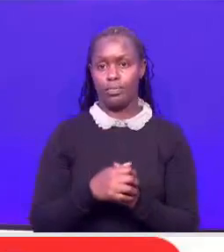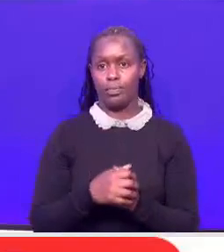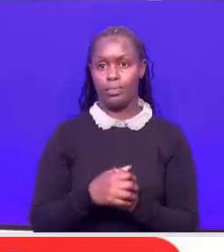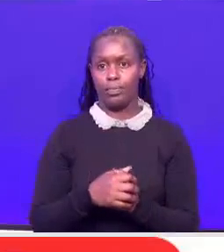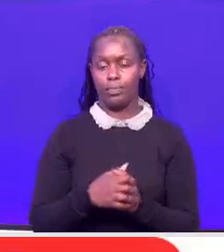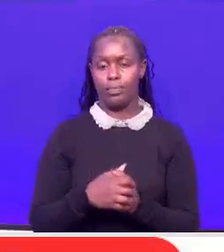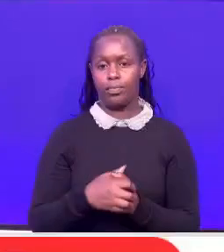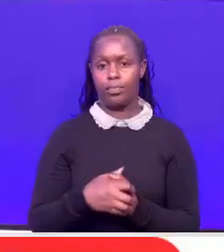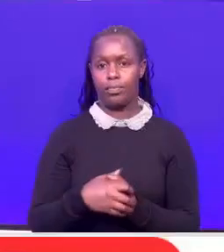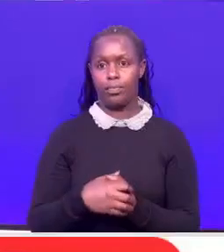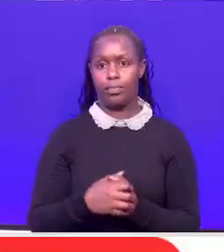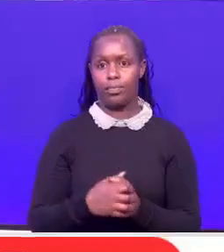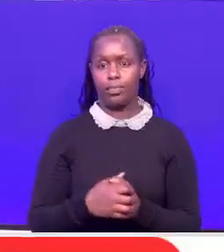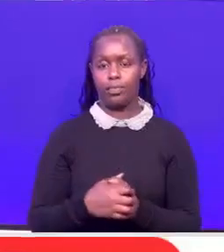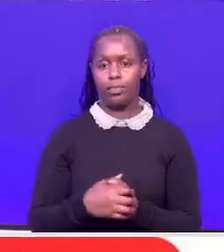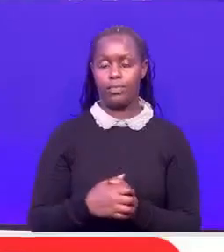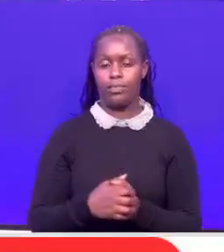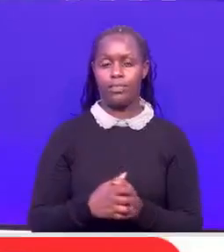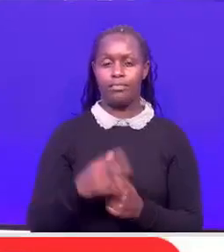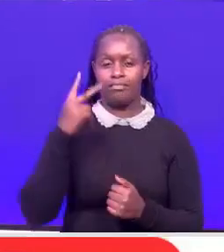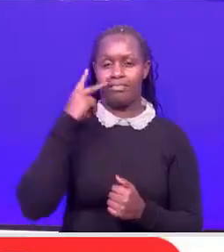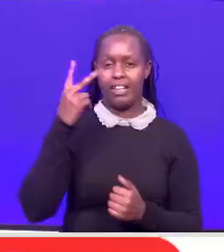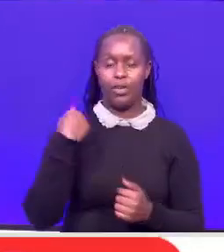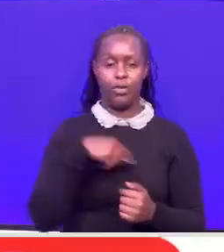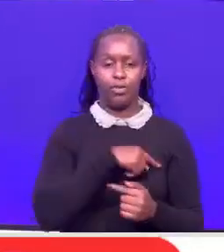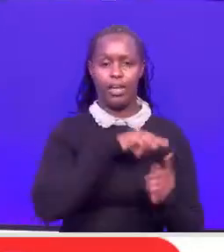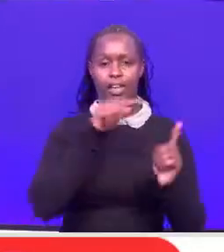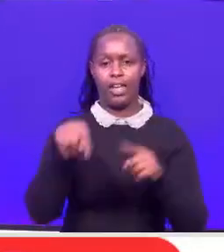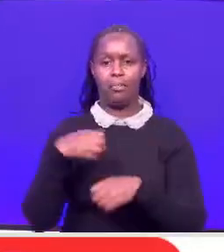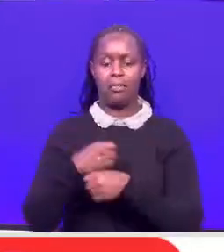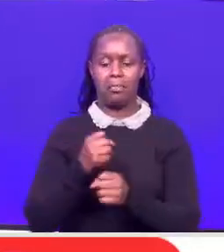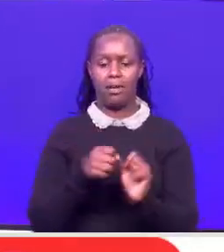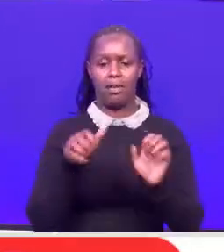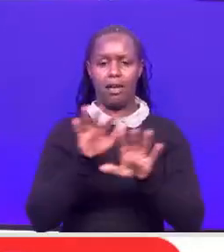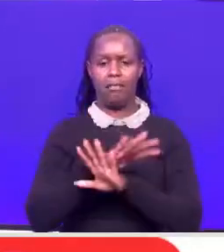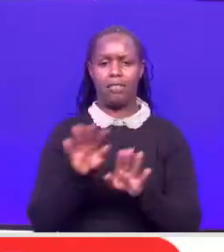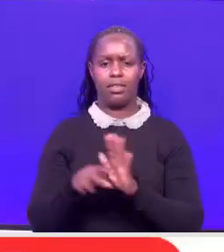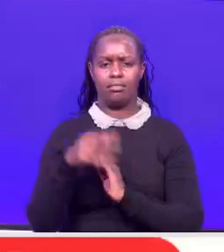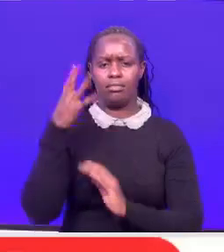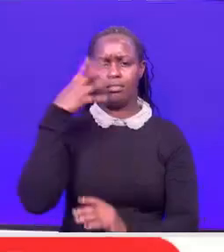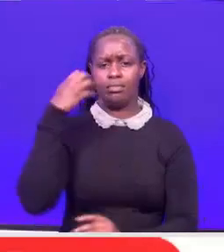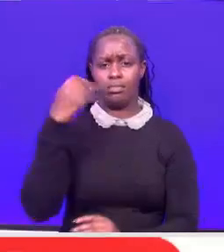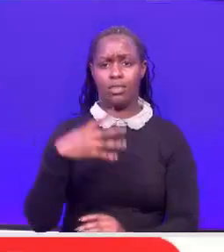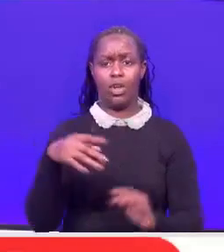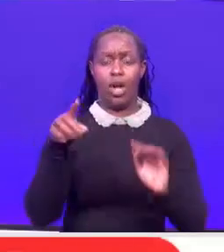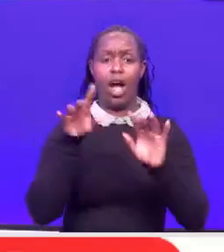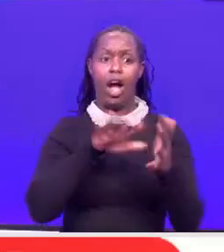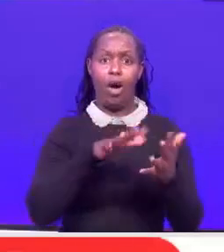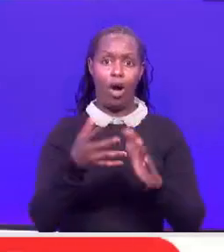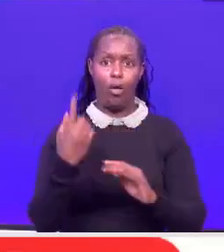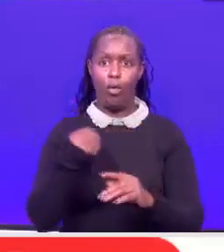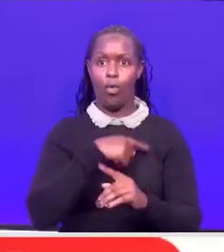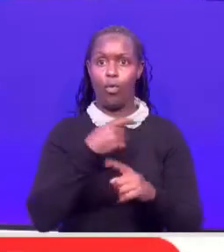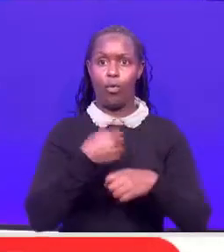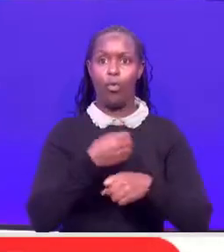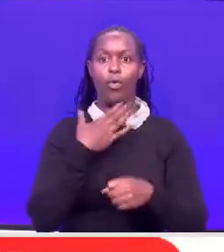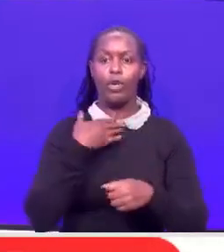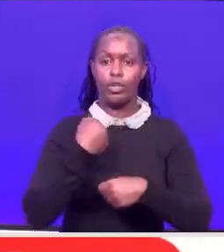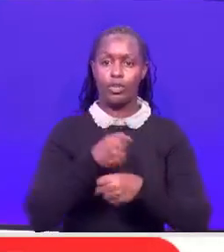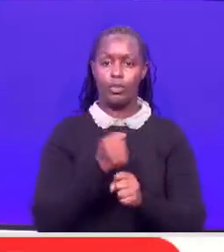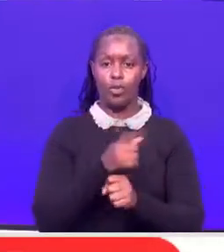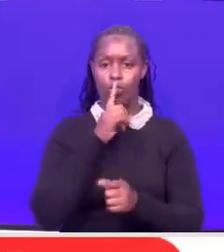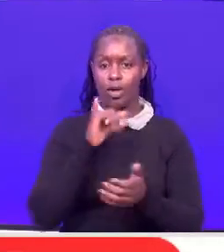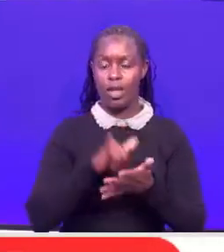ya decoration hapa hivi, hapa na pale, kwa mradi ya kufurahisha wageni.